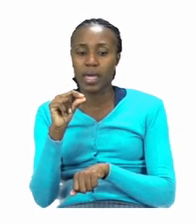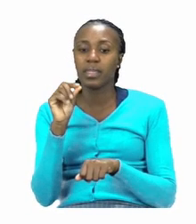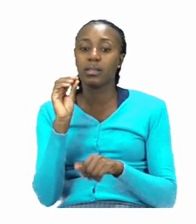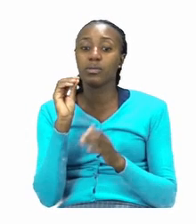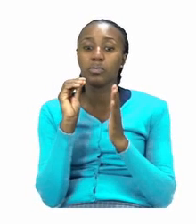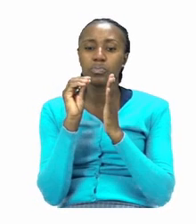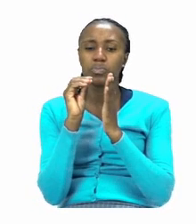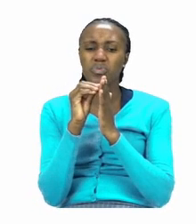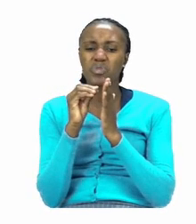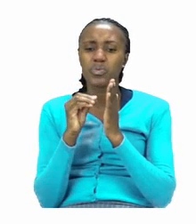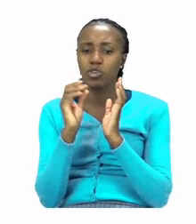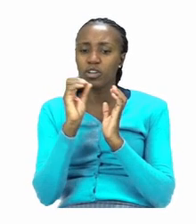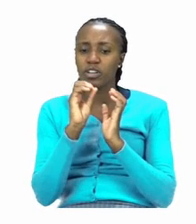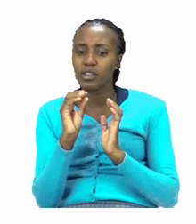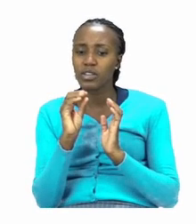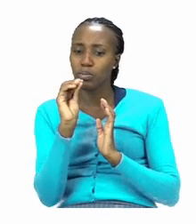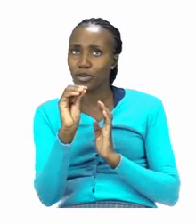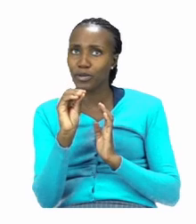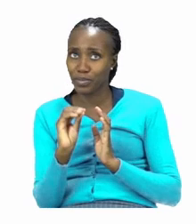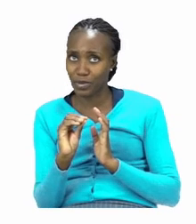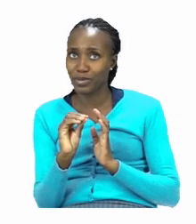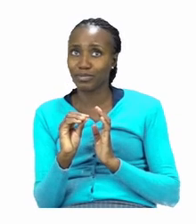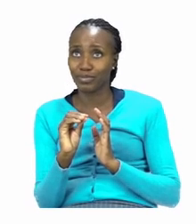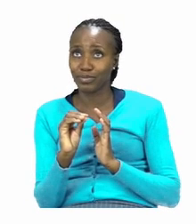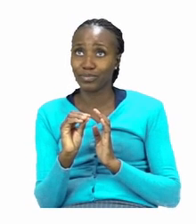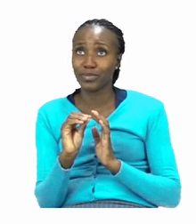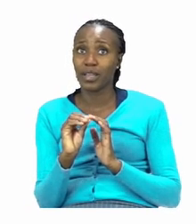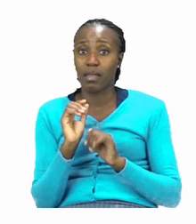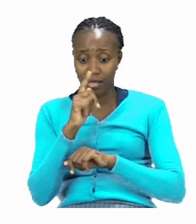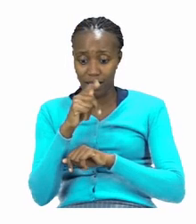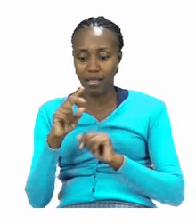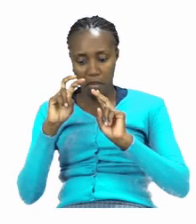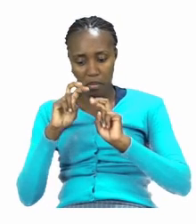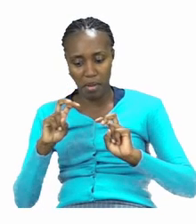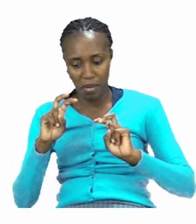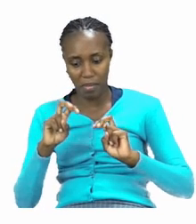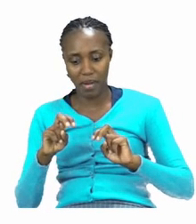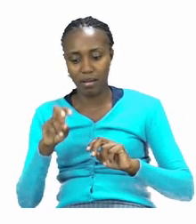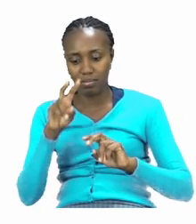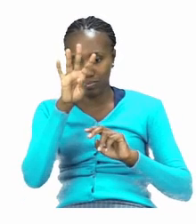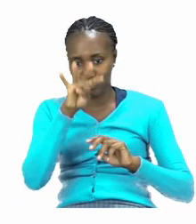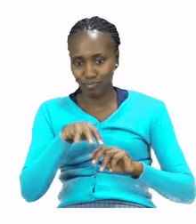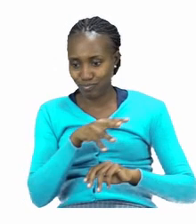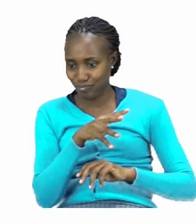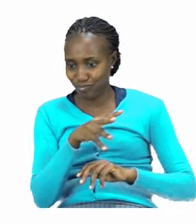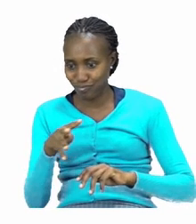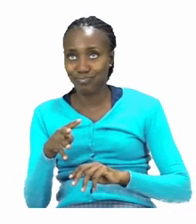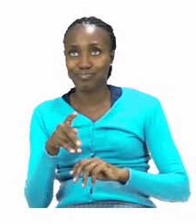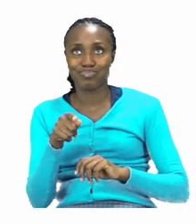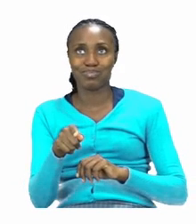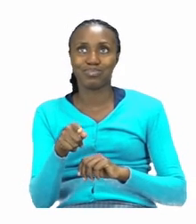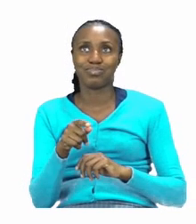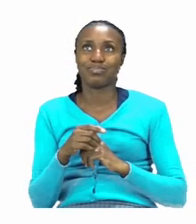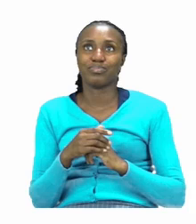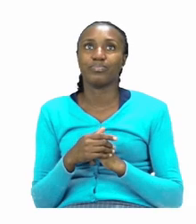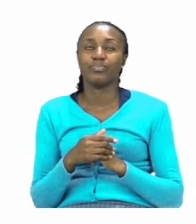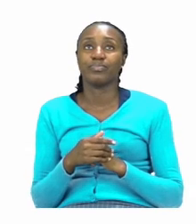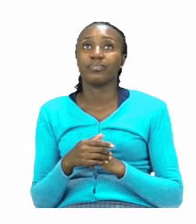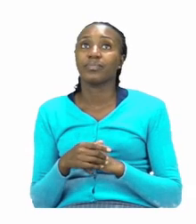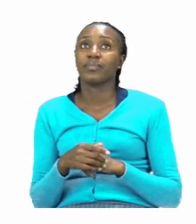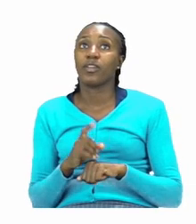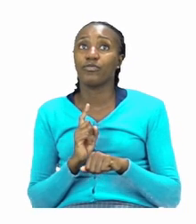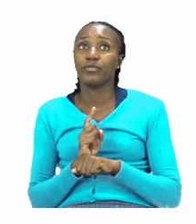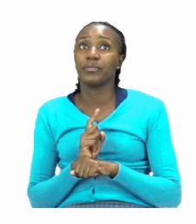those letters to complete the word search. What I'm going to do with you today is to read